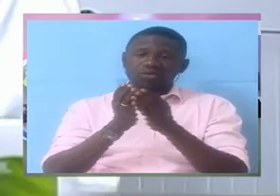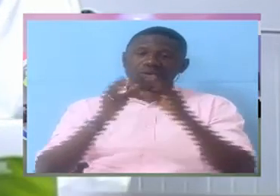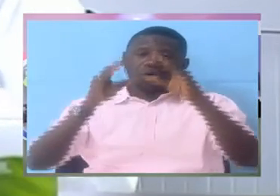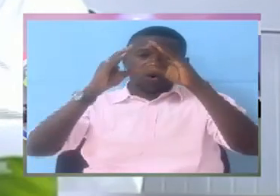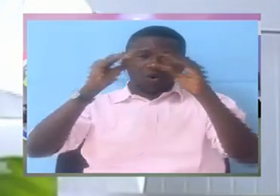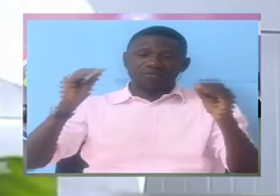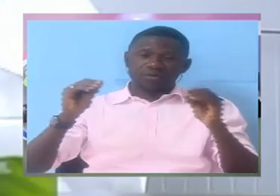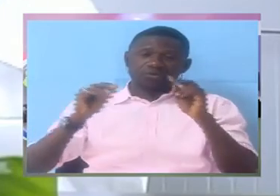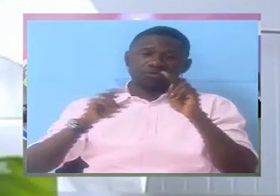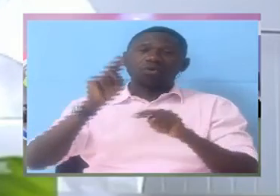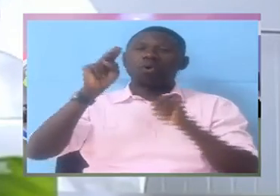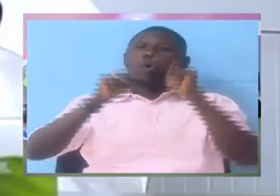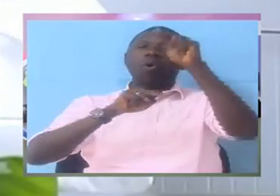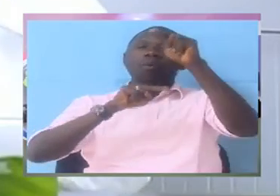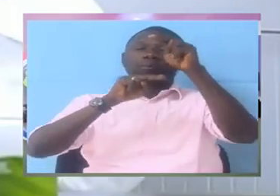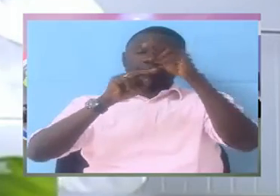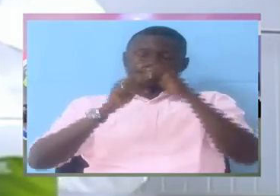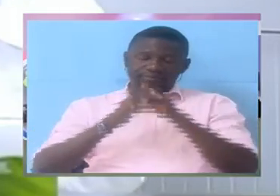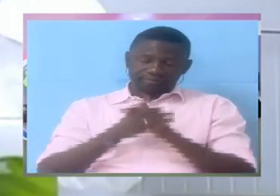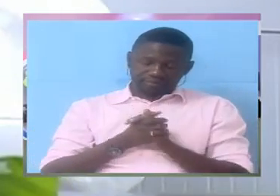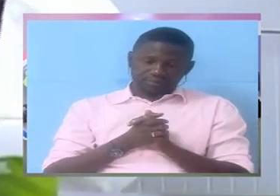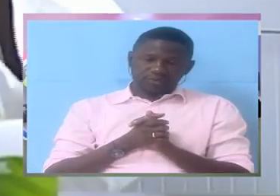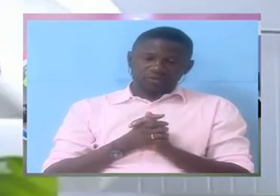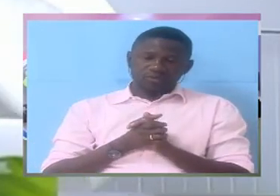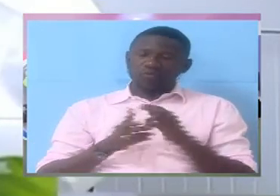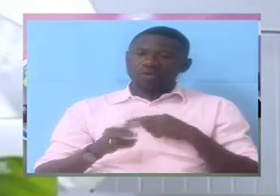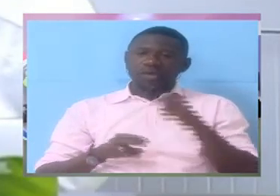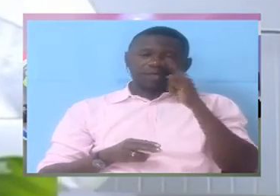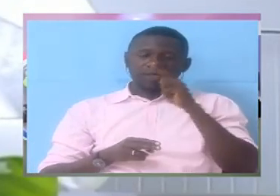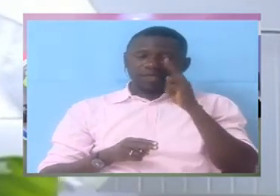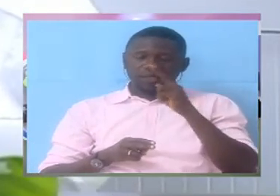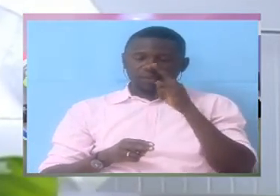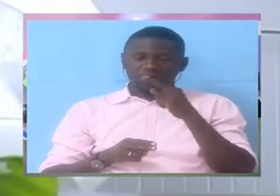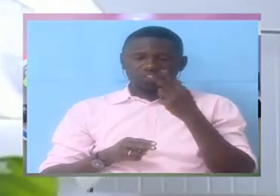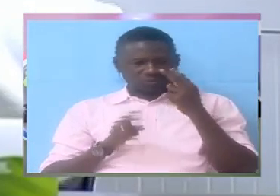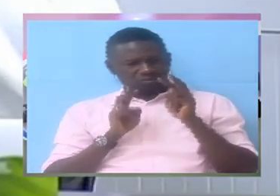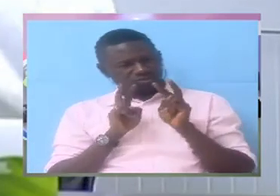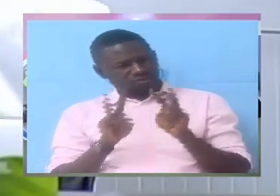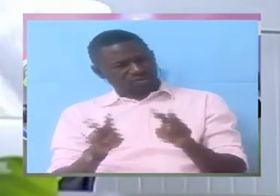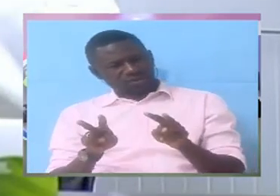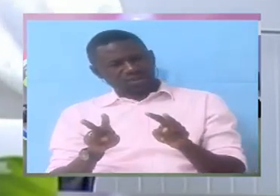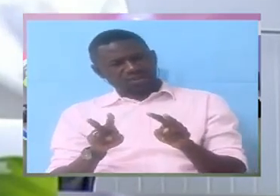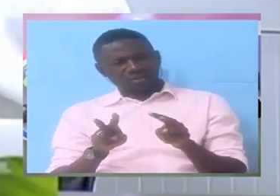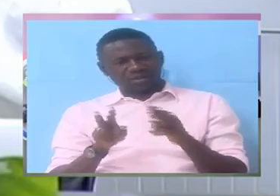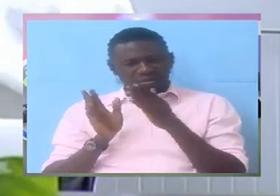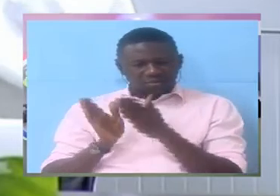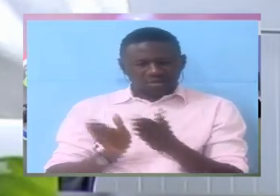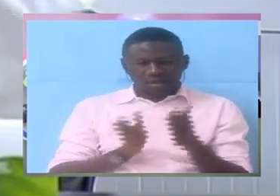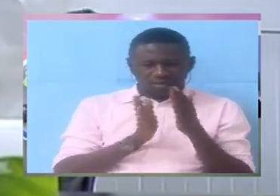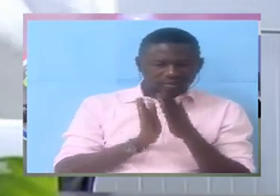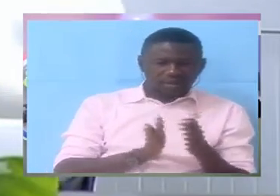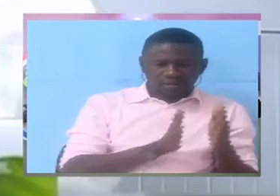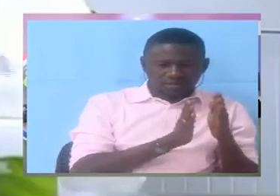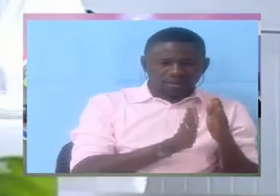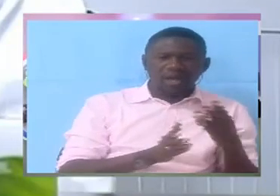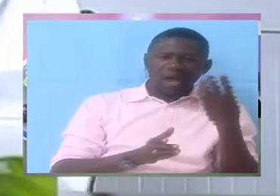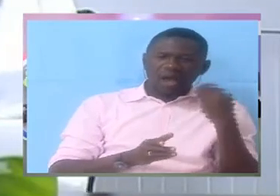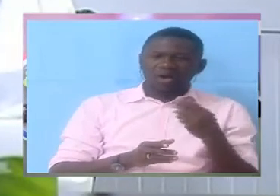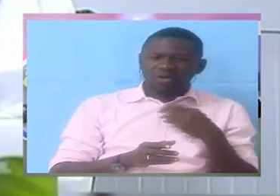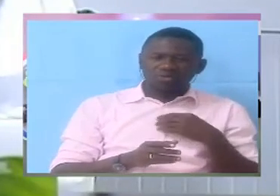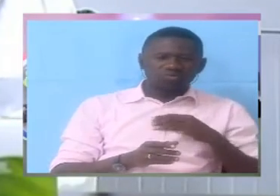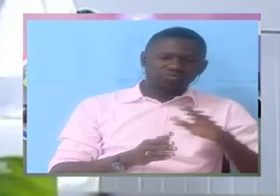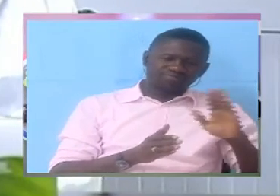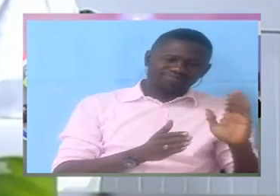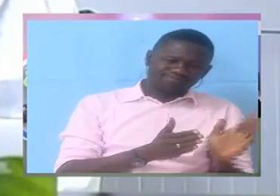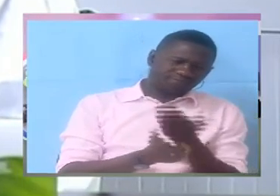santo we are trying to see plans how to dislodge these people at the camp be